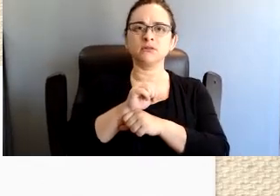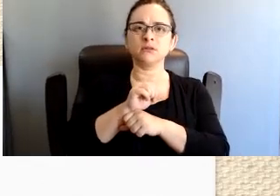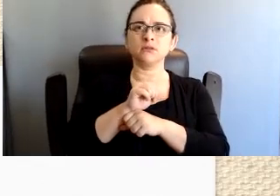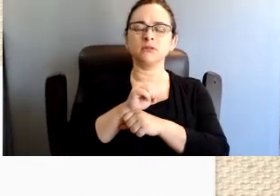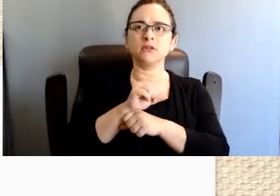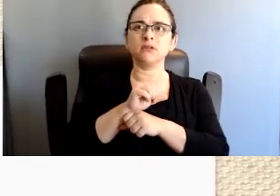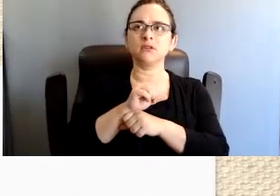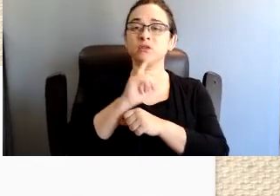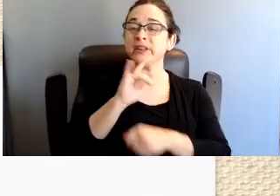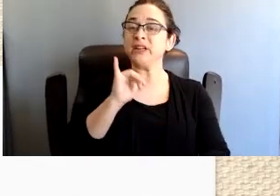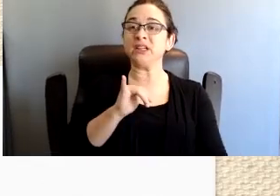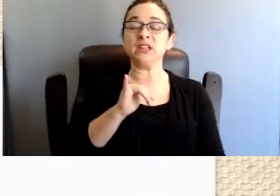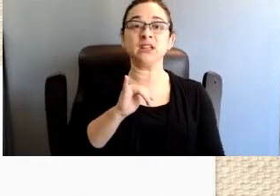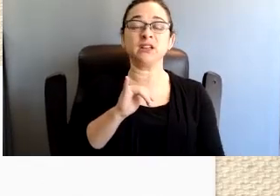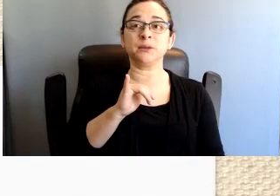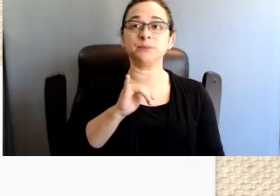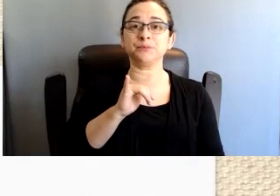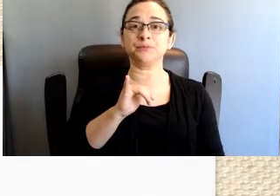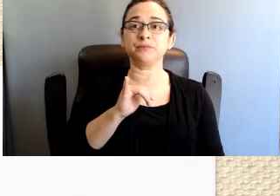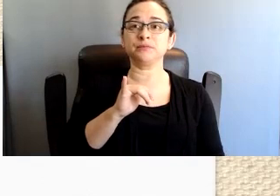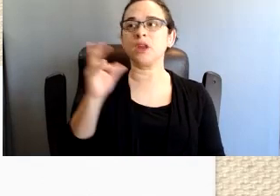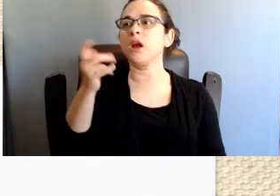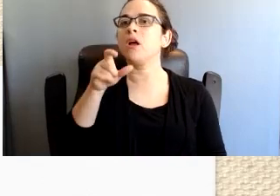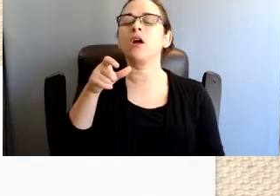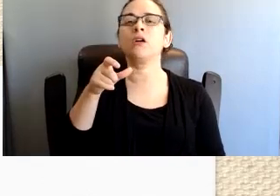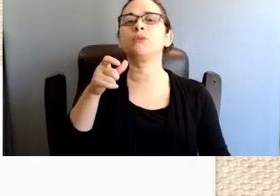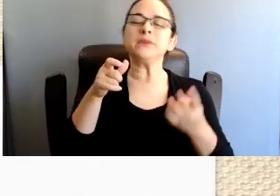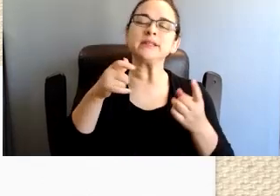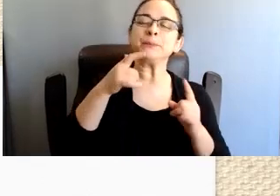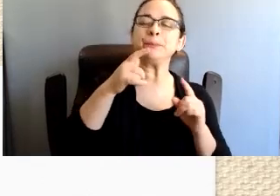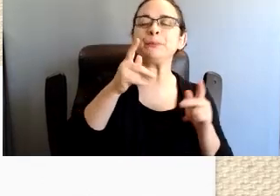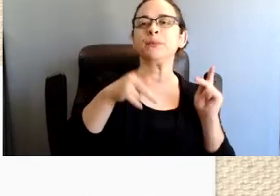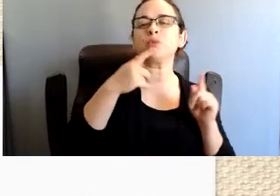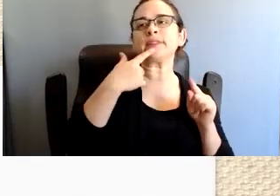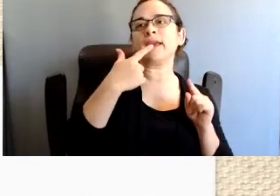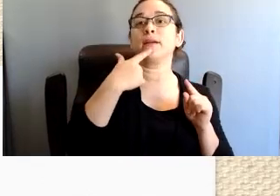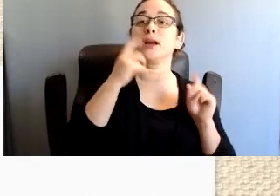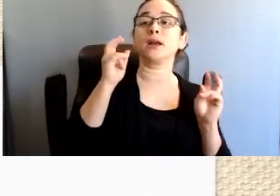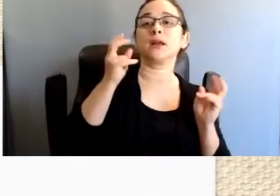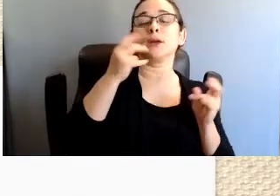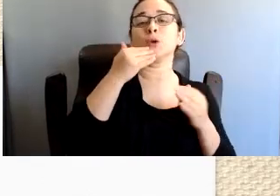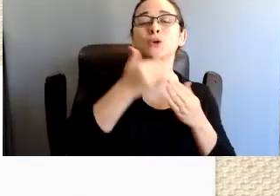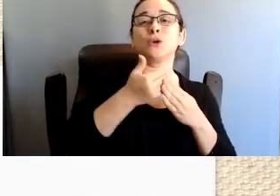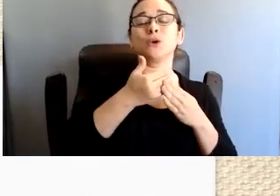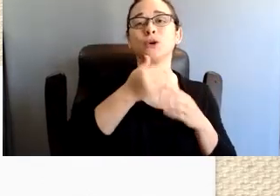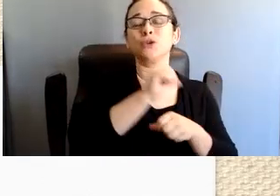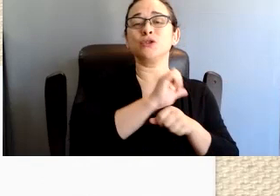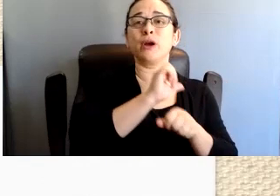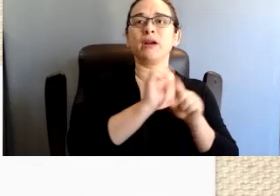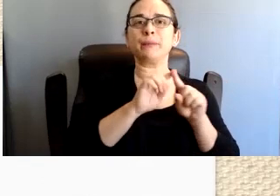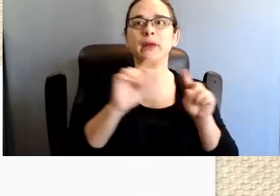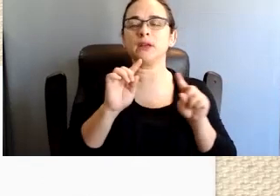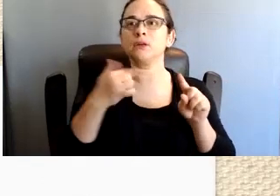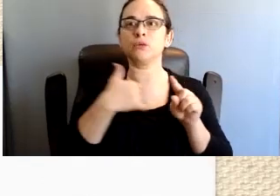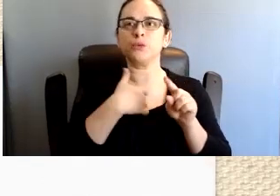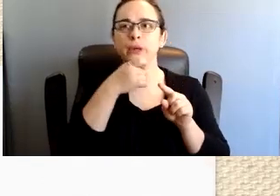in other, let's call it good jobs. All jobs are good, but let's say jobs where we normally tend that we feel like we don't see them.